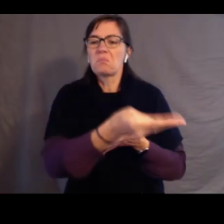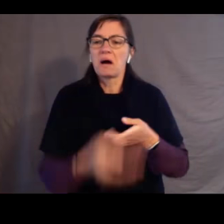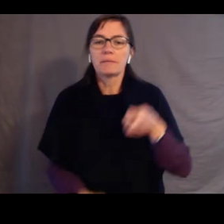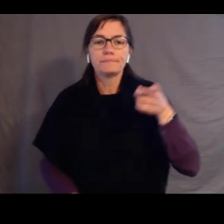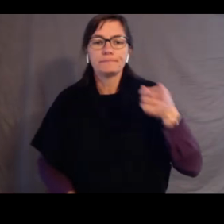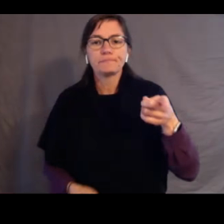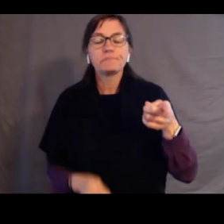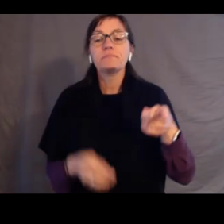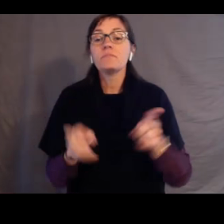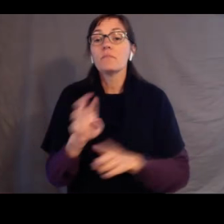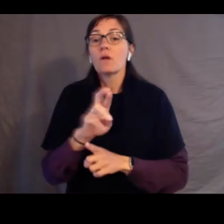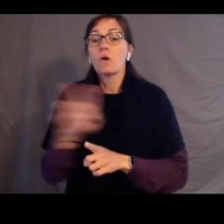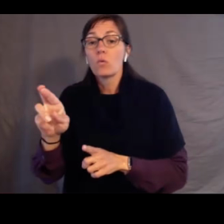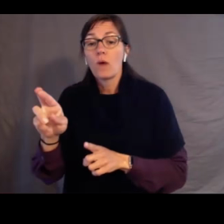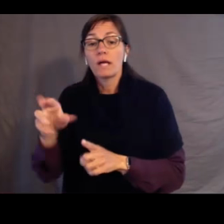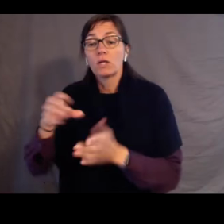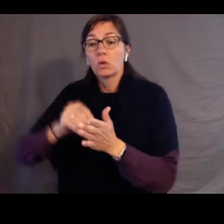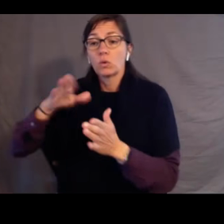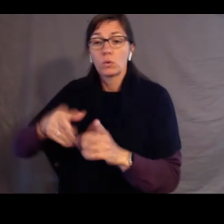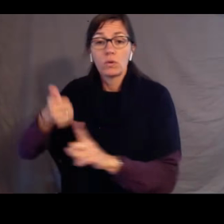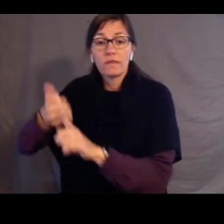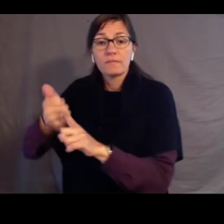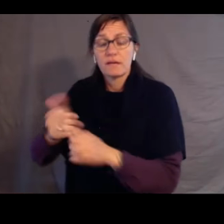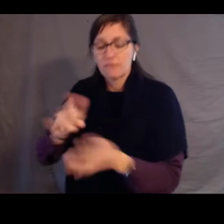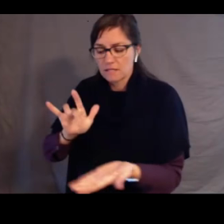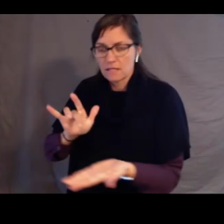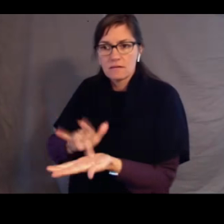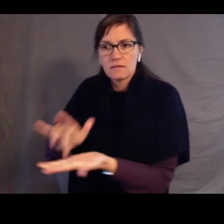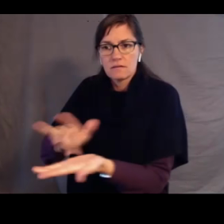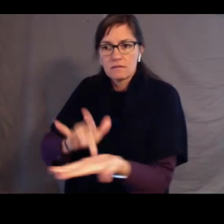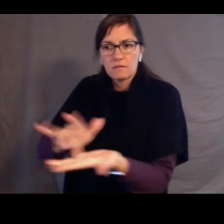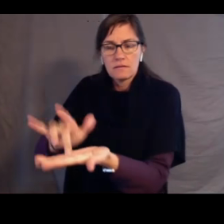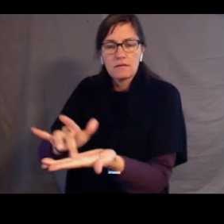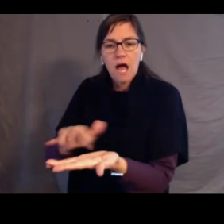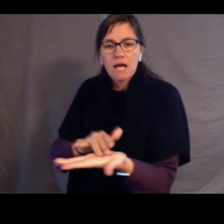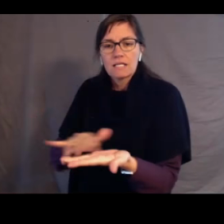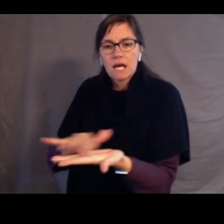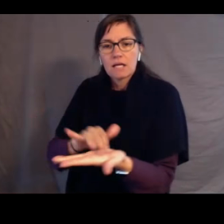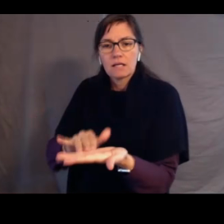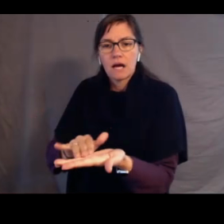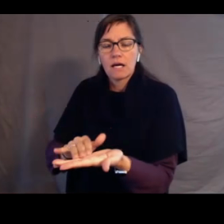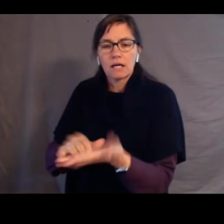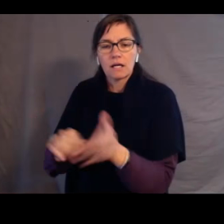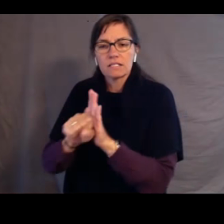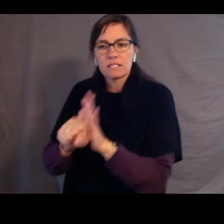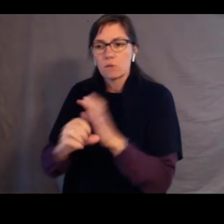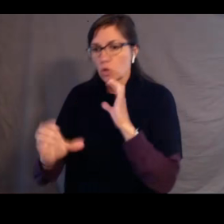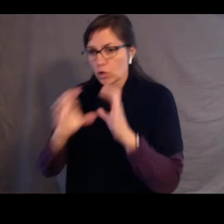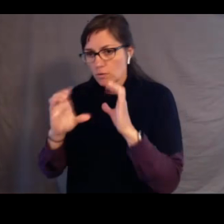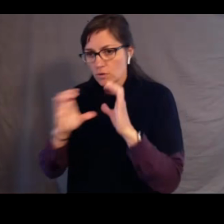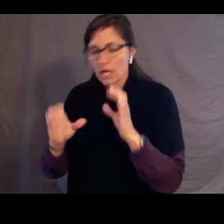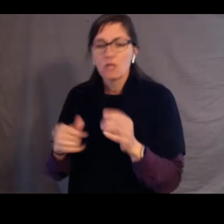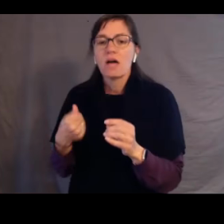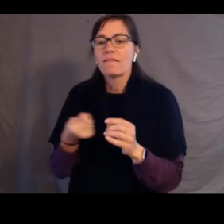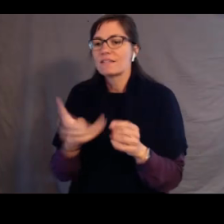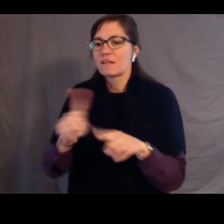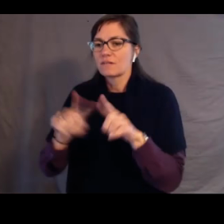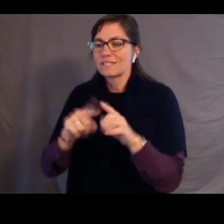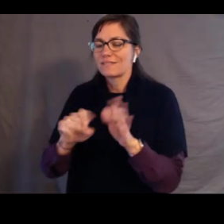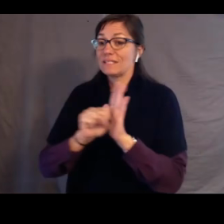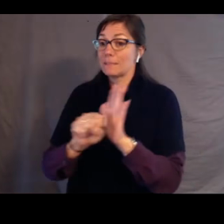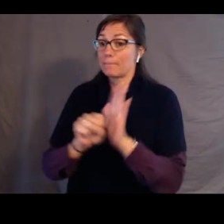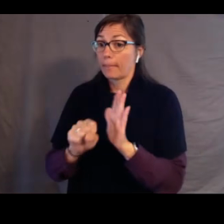right, this is a tactile symbol communicator, and it has a variety of different tactile symbols that he uses